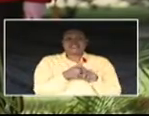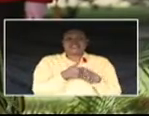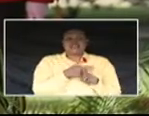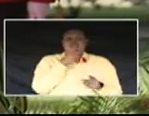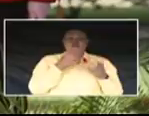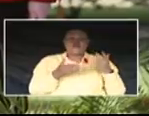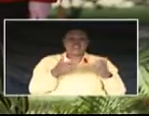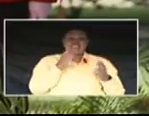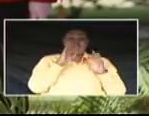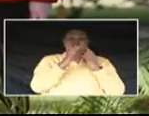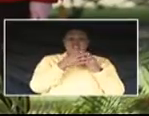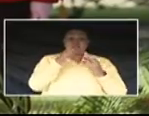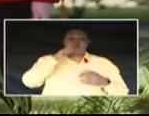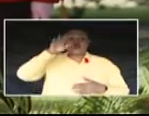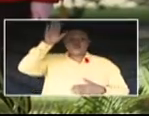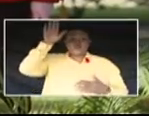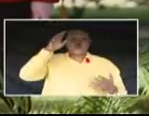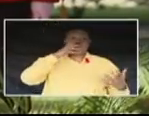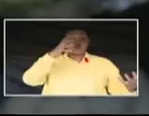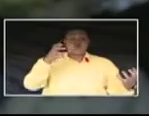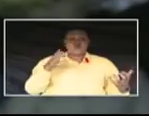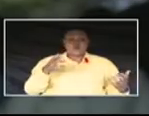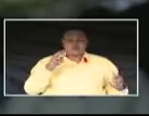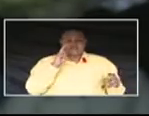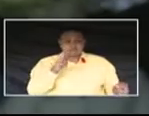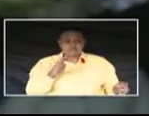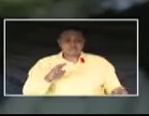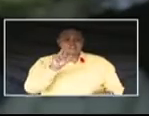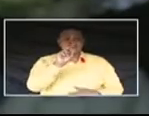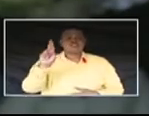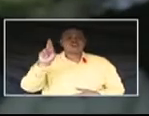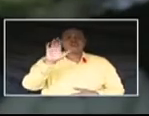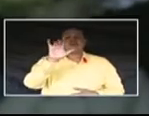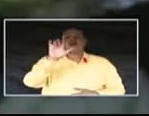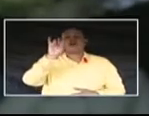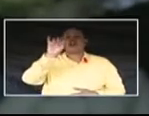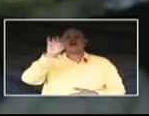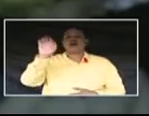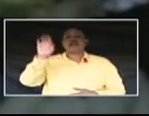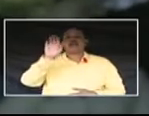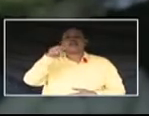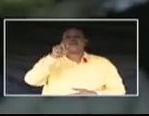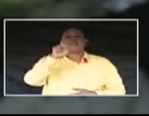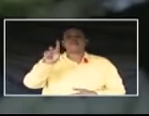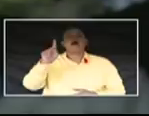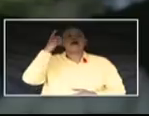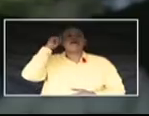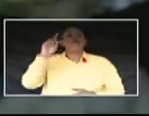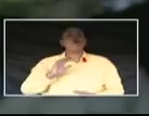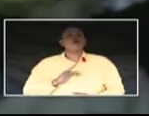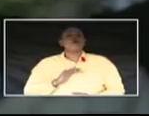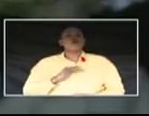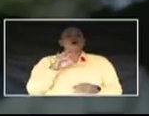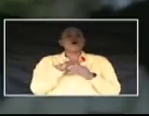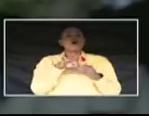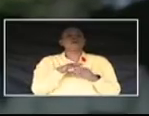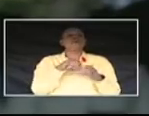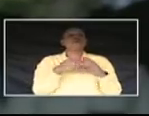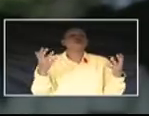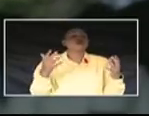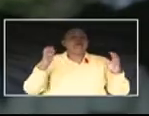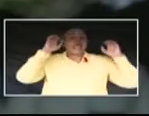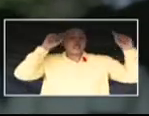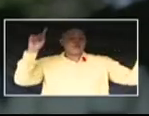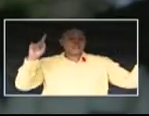may have relatives overseas who want to tune in. Dr. Claudette Hall Clark for outstanding contribution in the field of